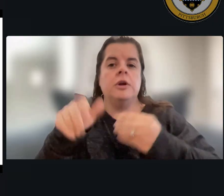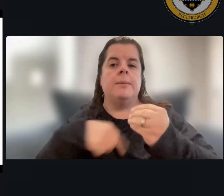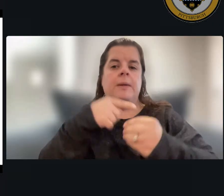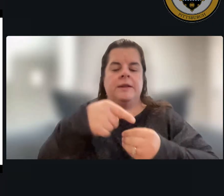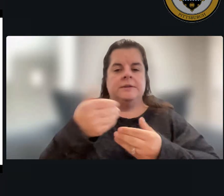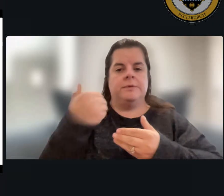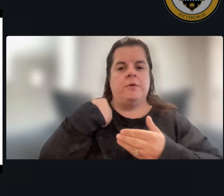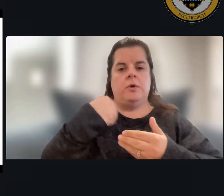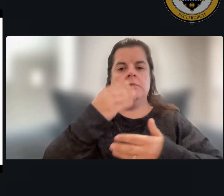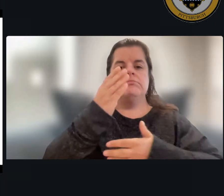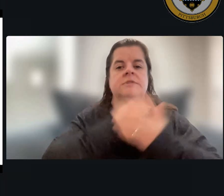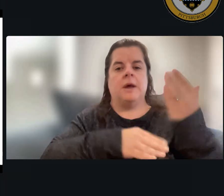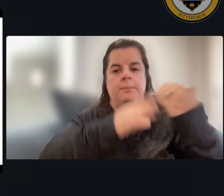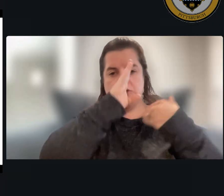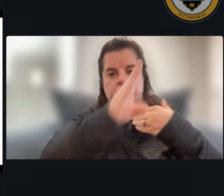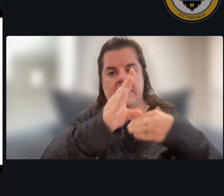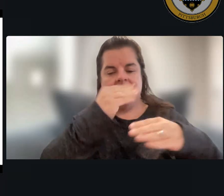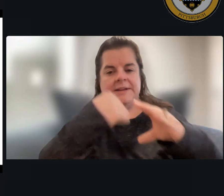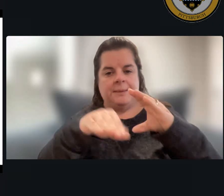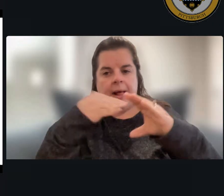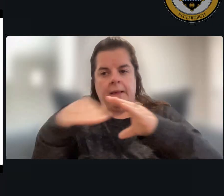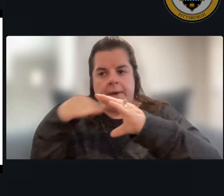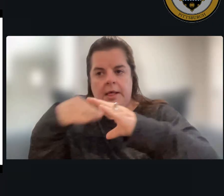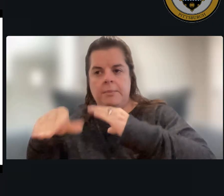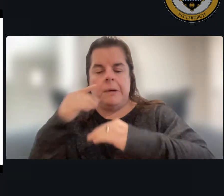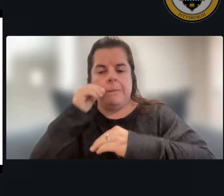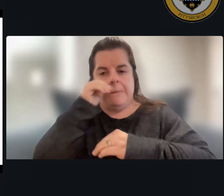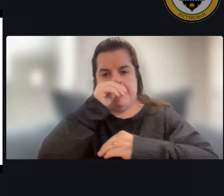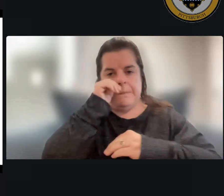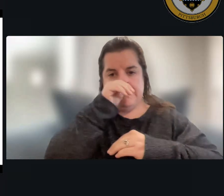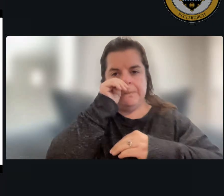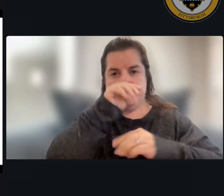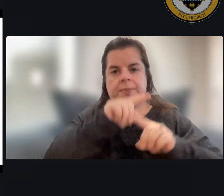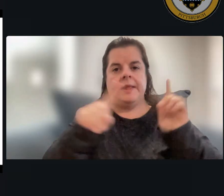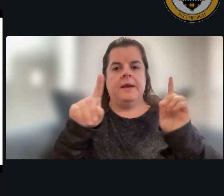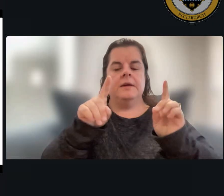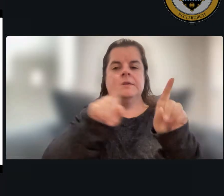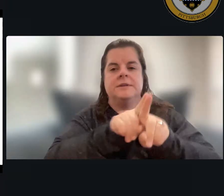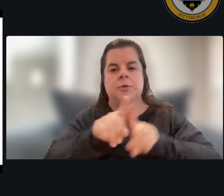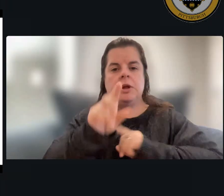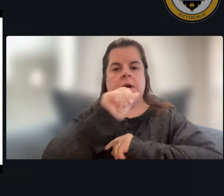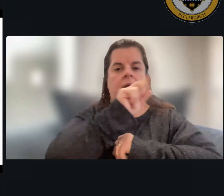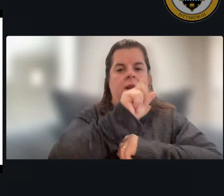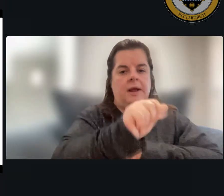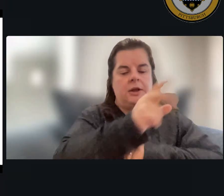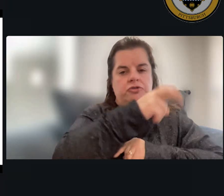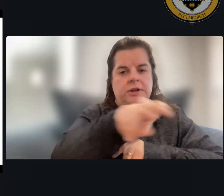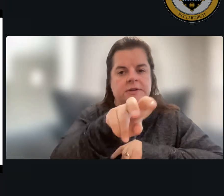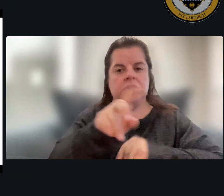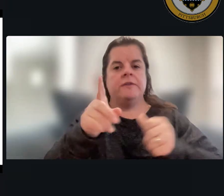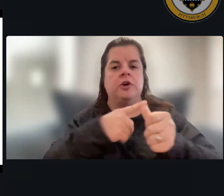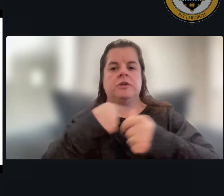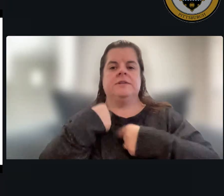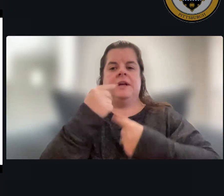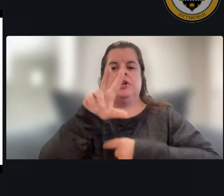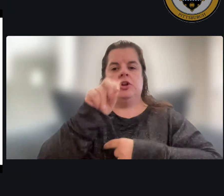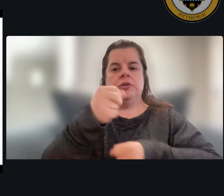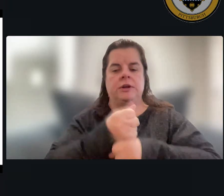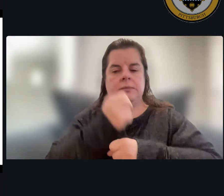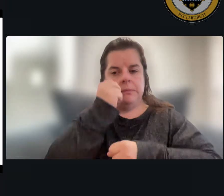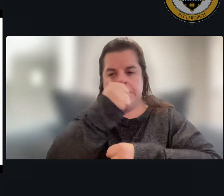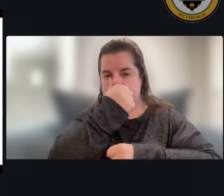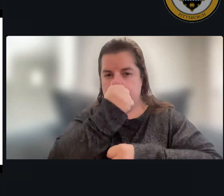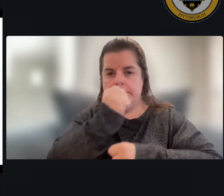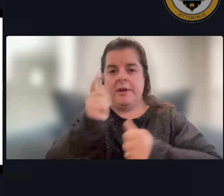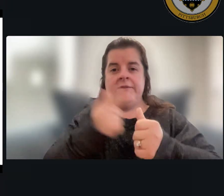direct email communications about it. But similarly to the ADA transition plan, in which it was the first in over 30 years, this is the first in